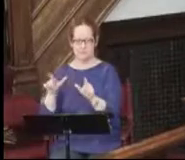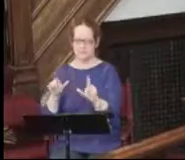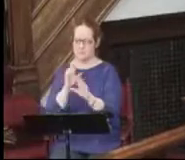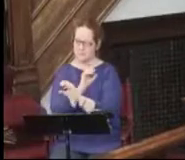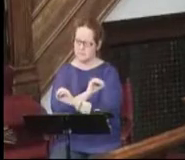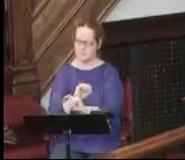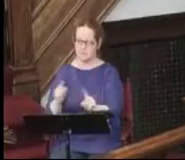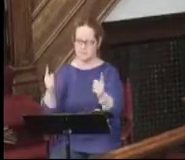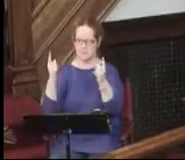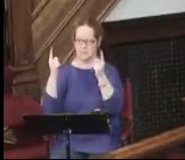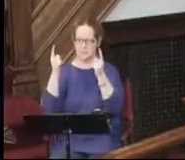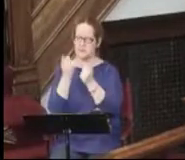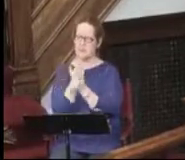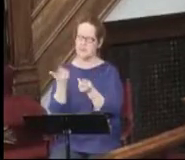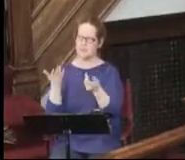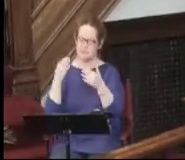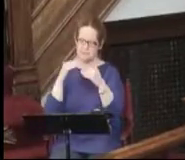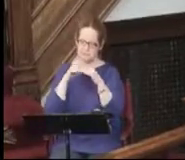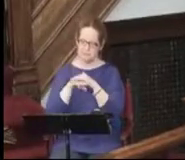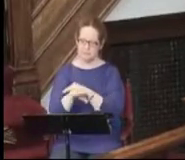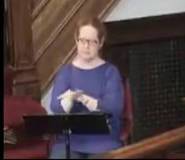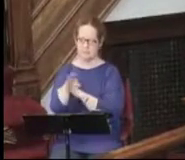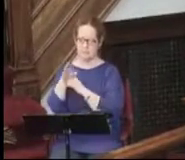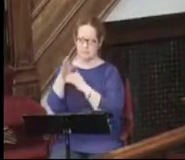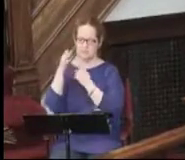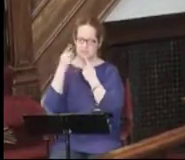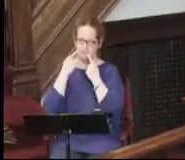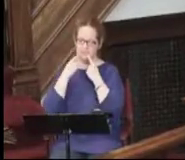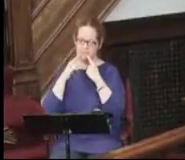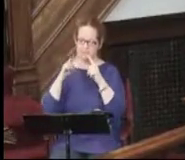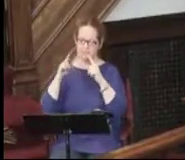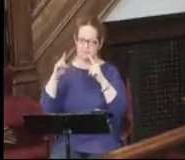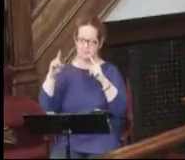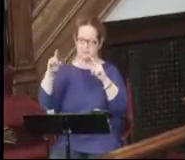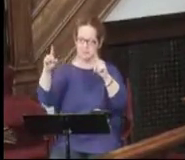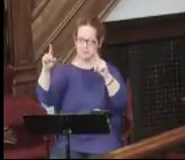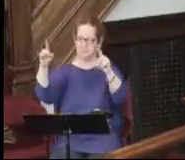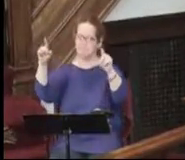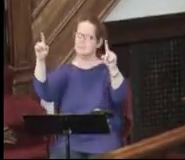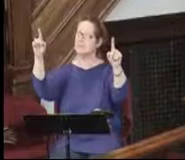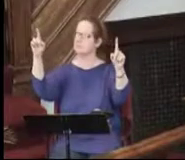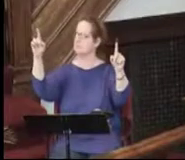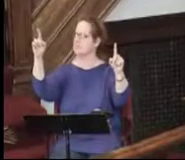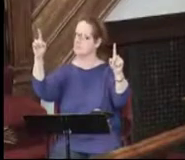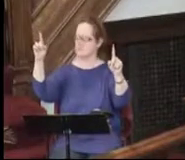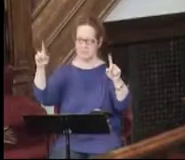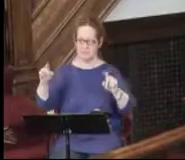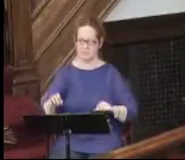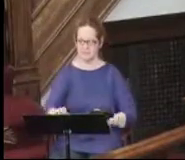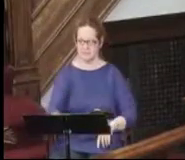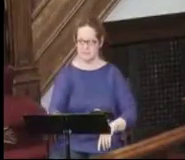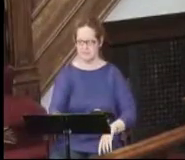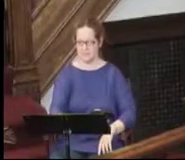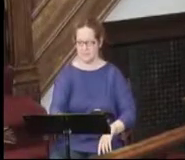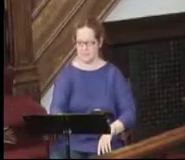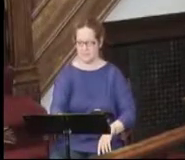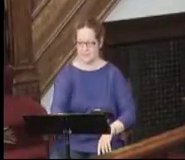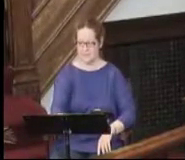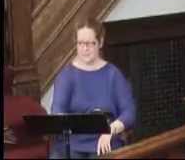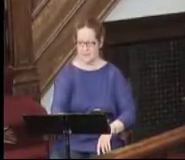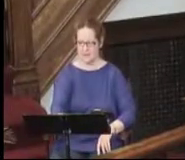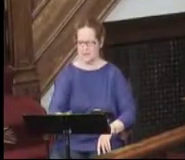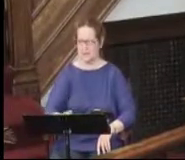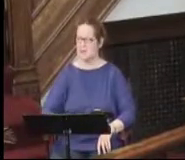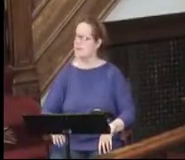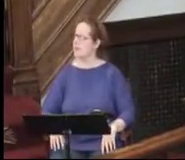and all who would might enter, and no